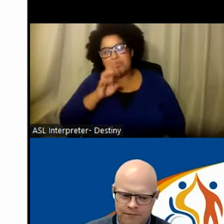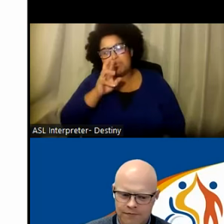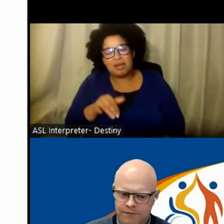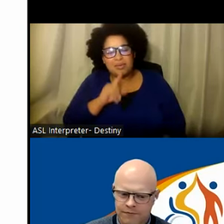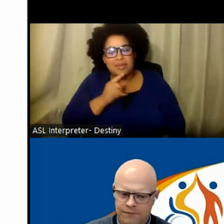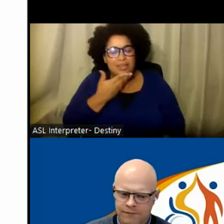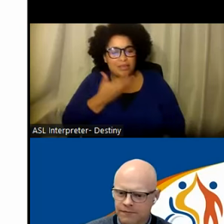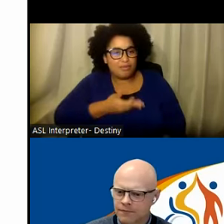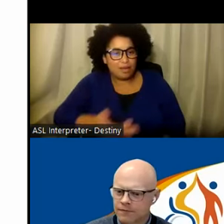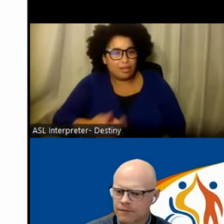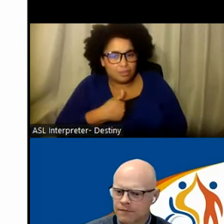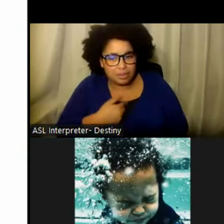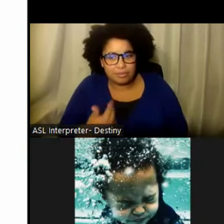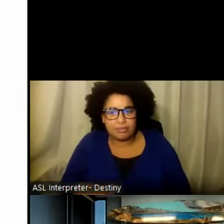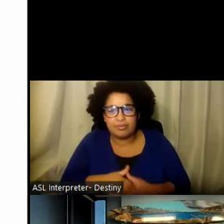the invitation.